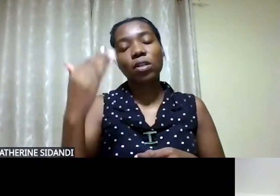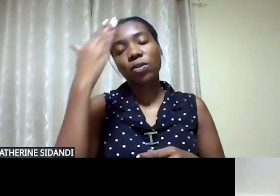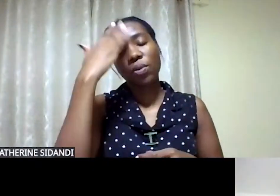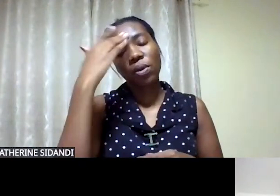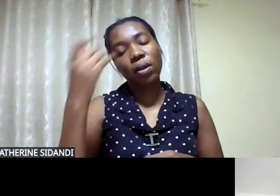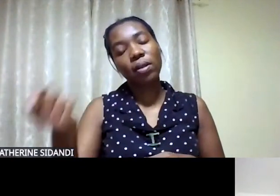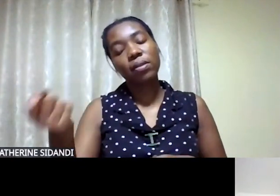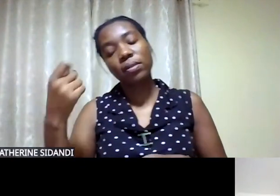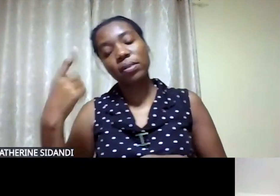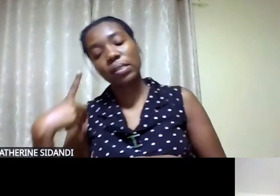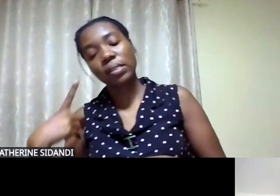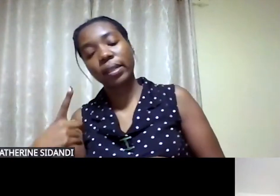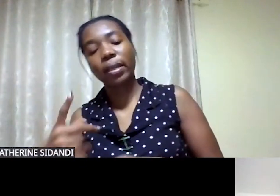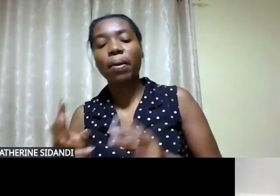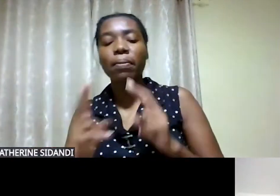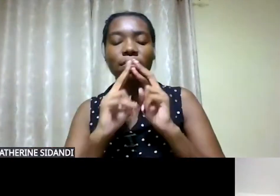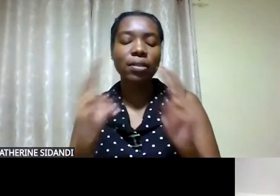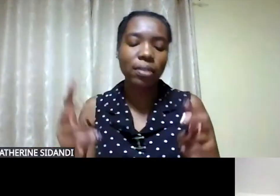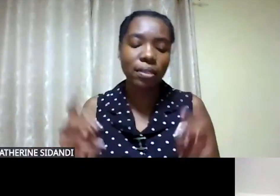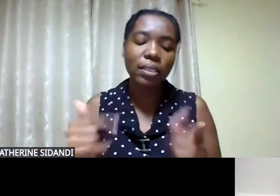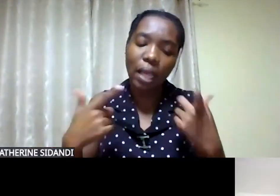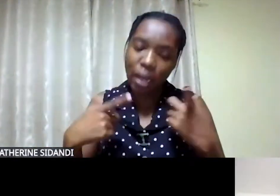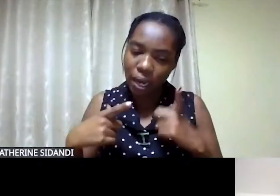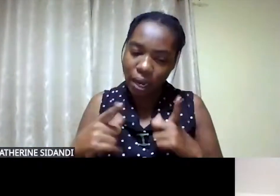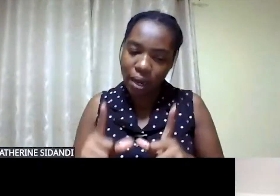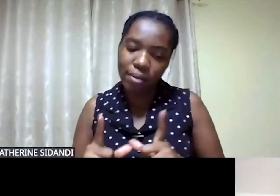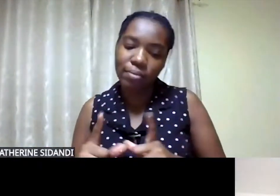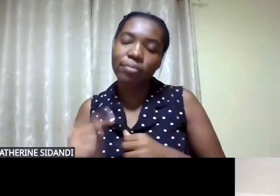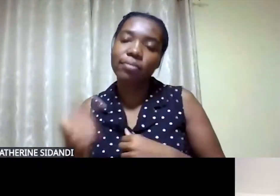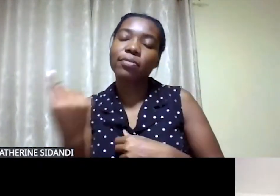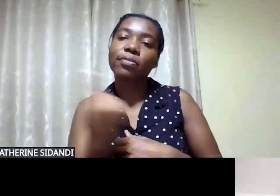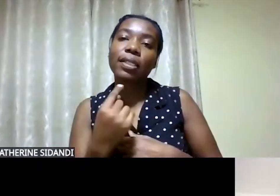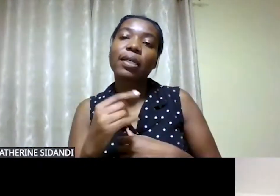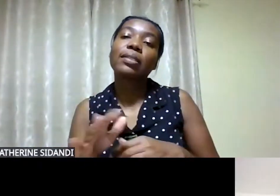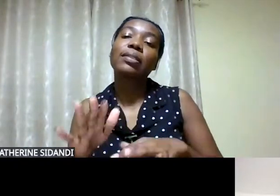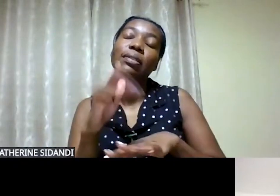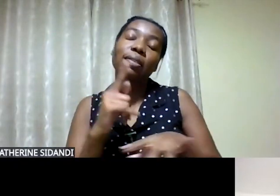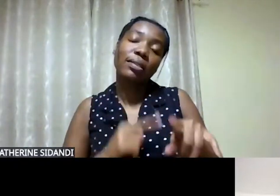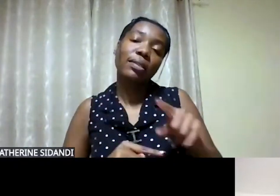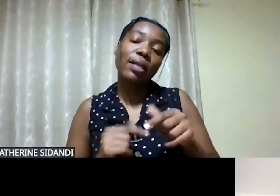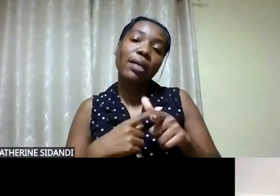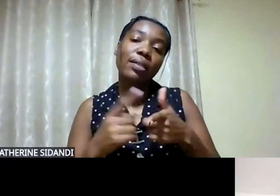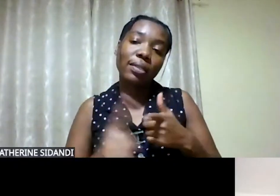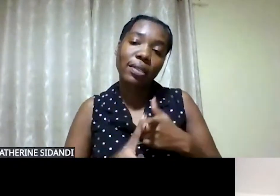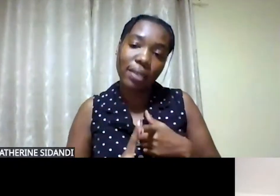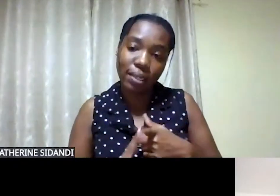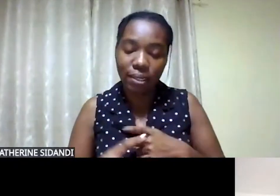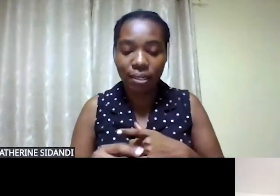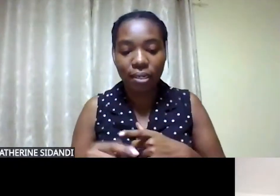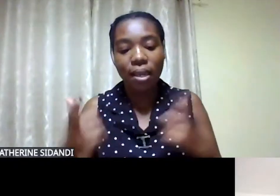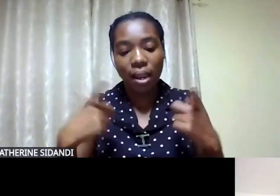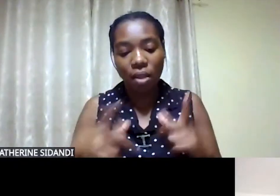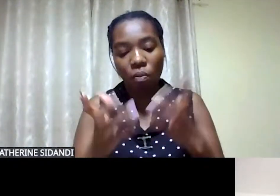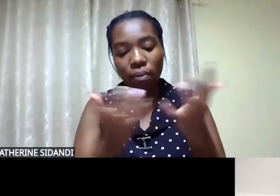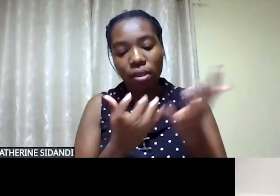you, allow you to just take a step back to just allow the business to